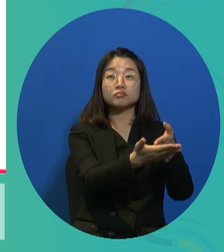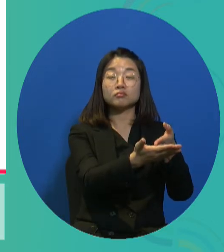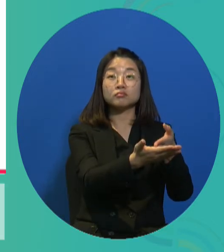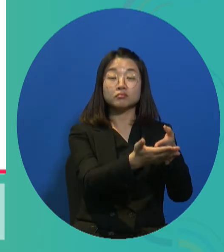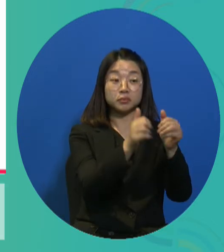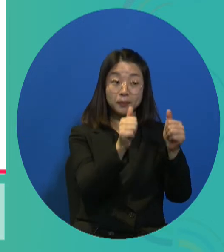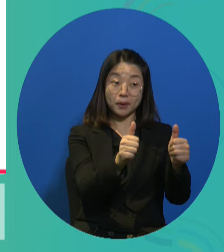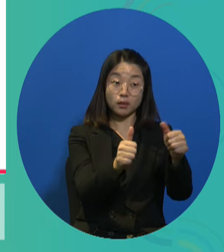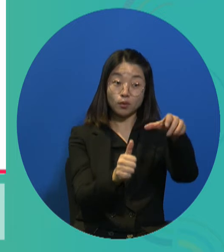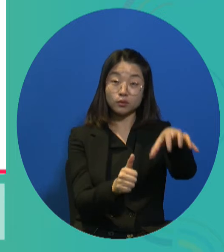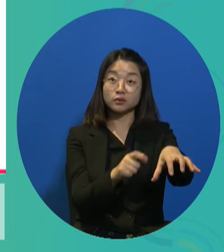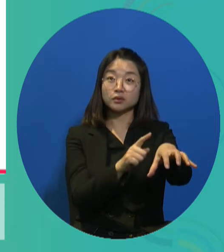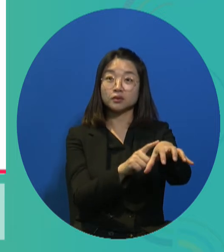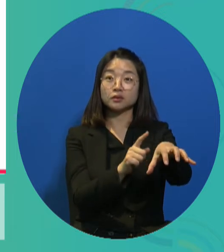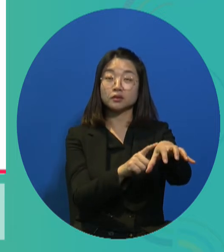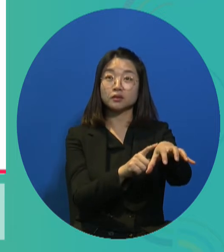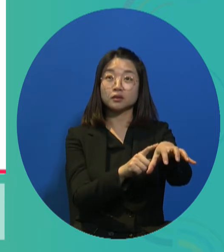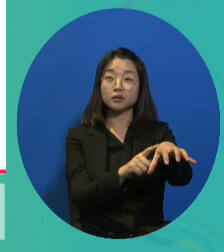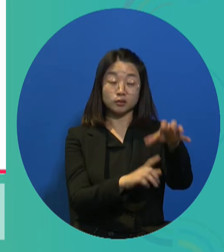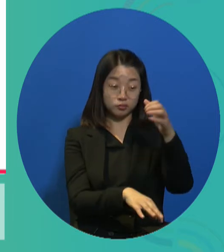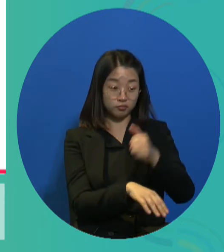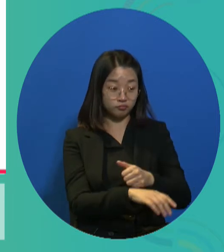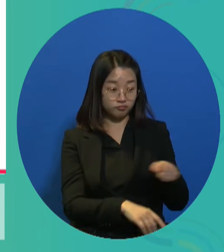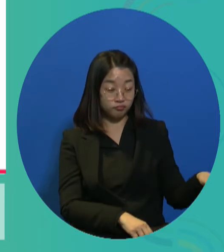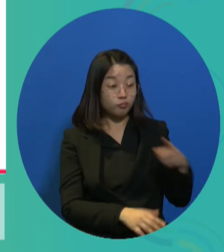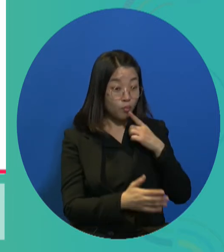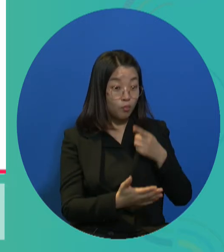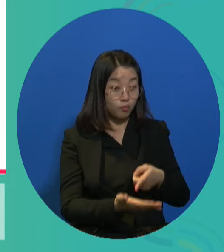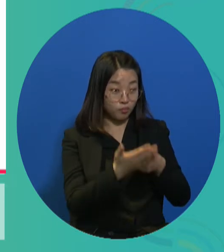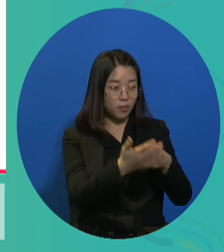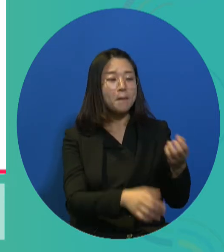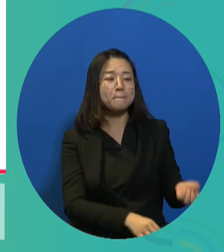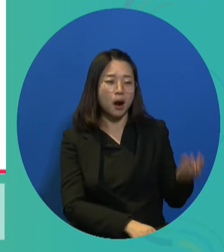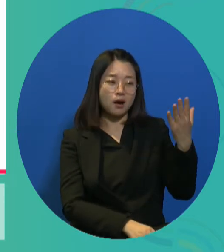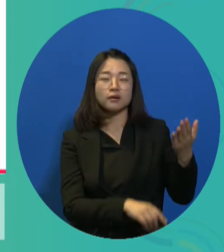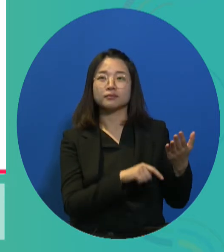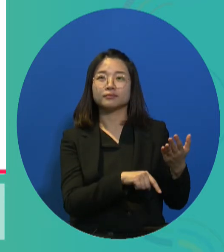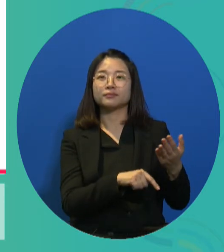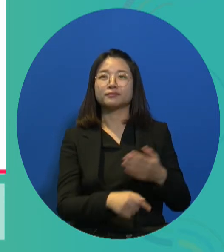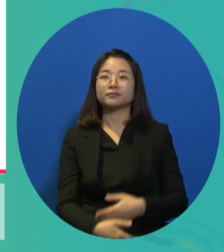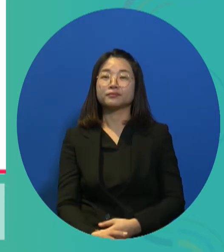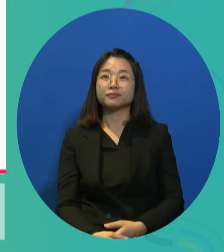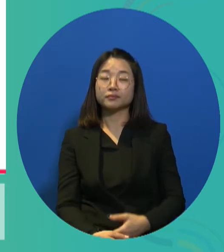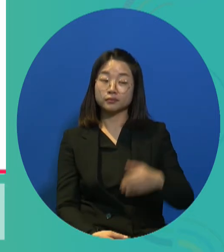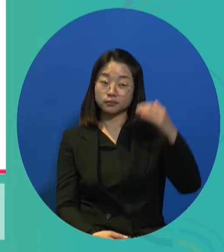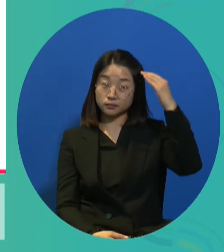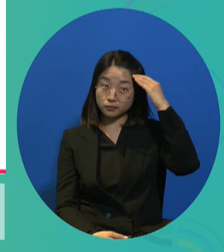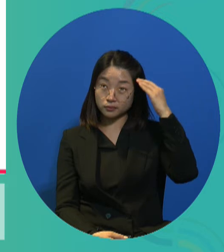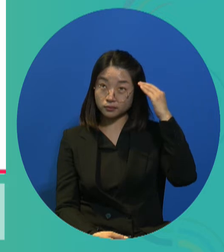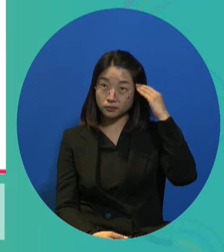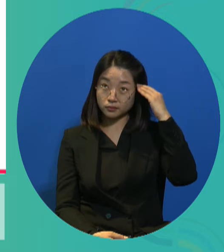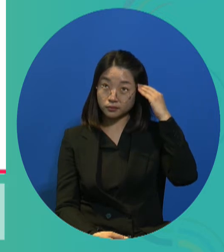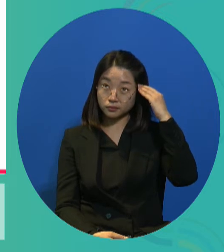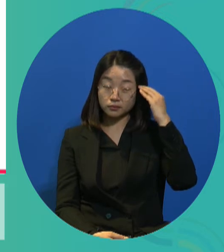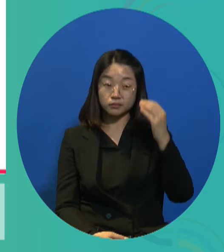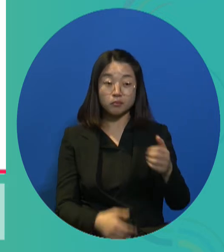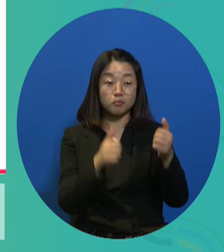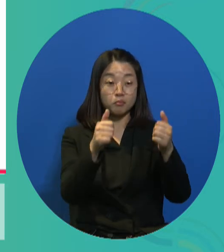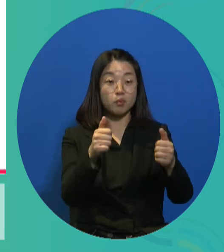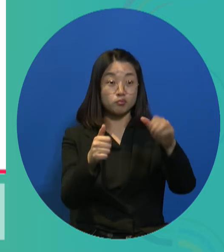ruling, he filed for competition from the state government. And in the first